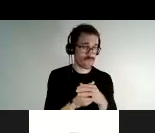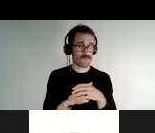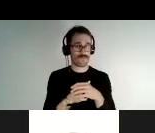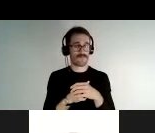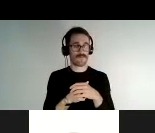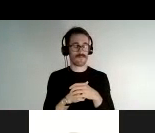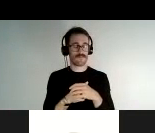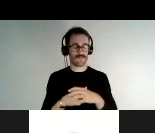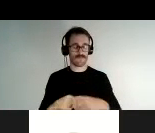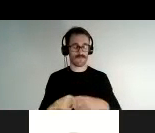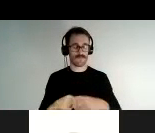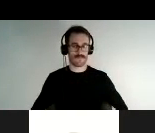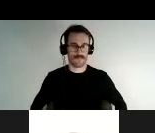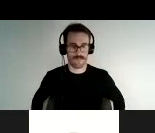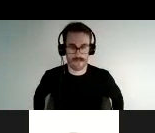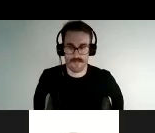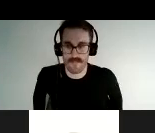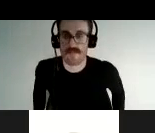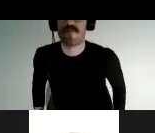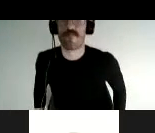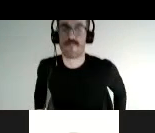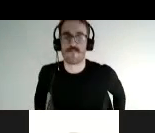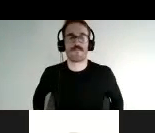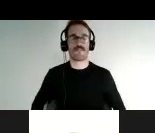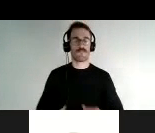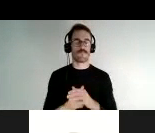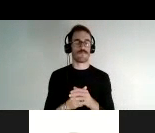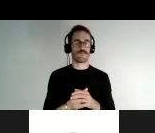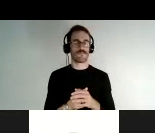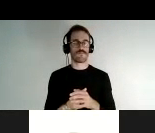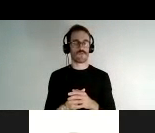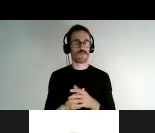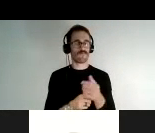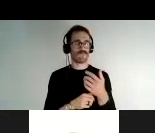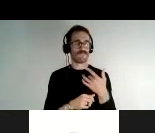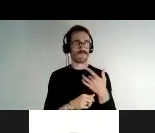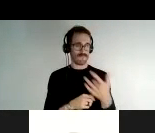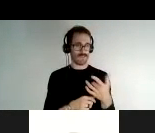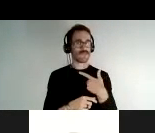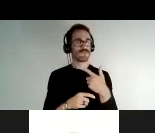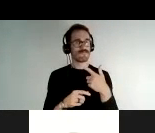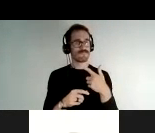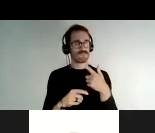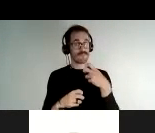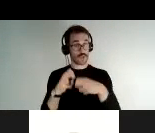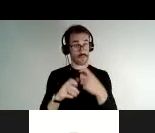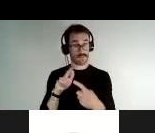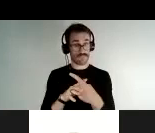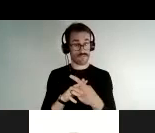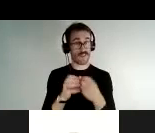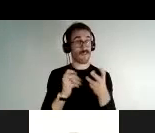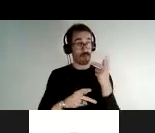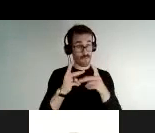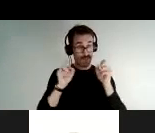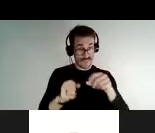there was a limit to how many people were employed to conduct the investigations properly. So yes, there is a duty to report whether you're in